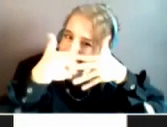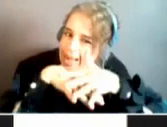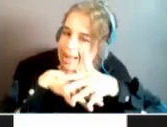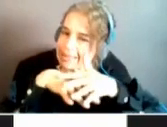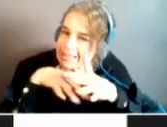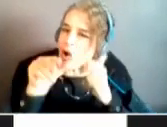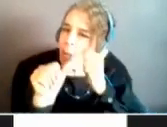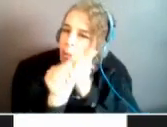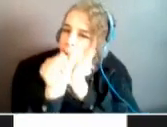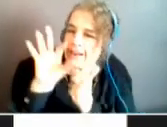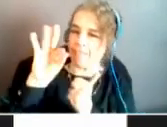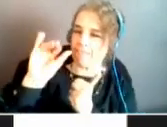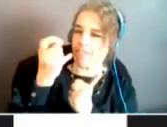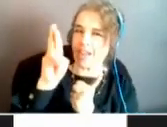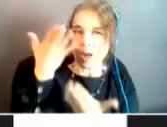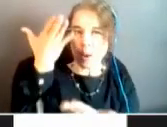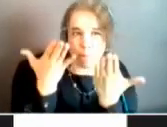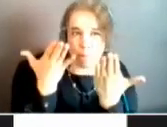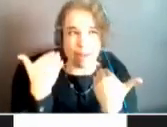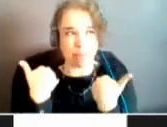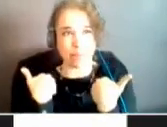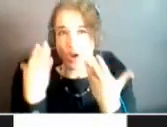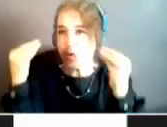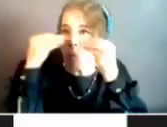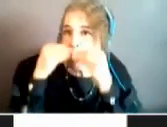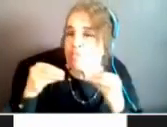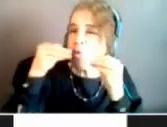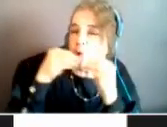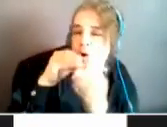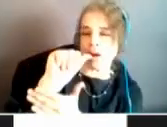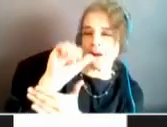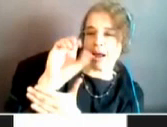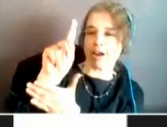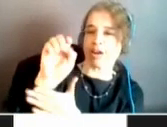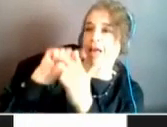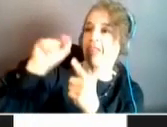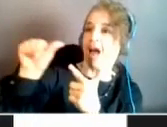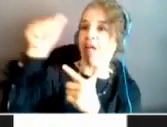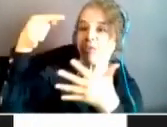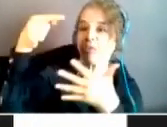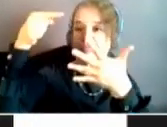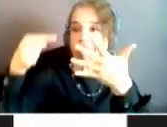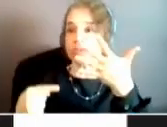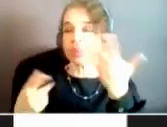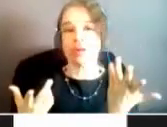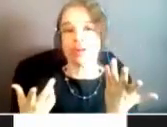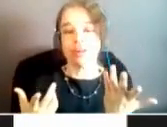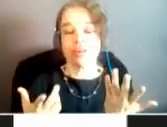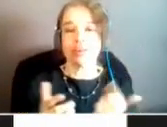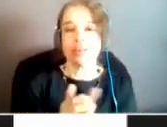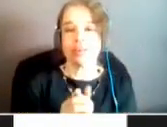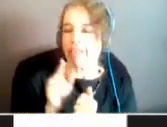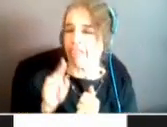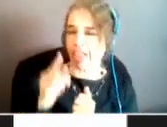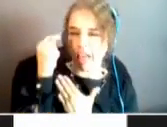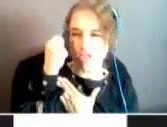risk factors might be, you know, more acute than others? And what this